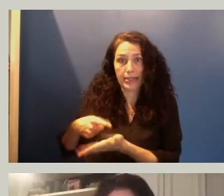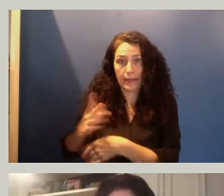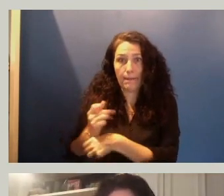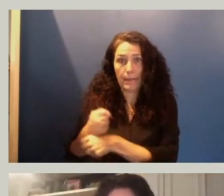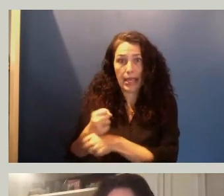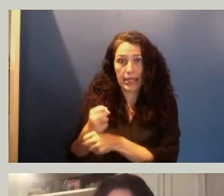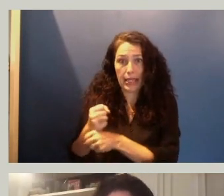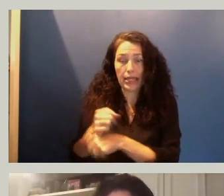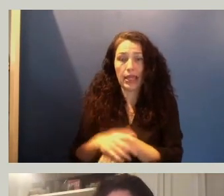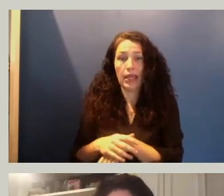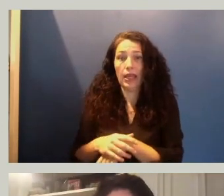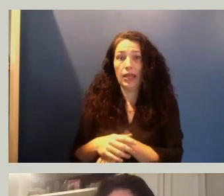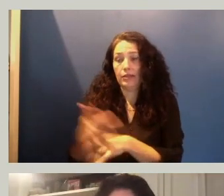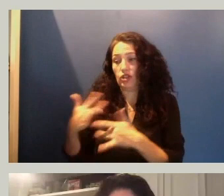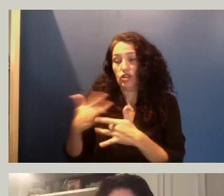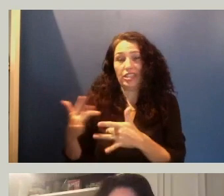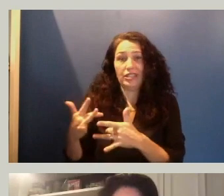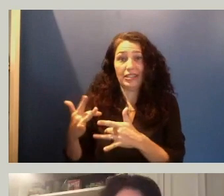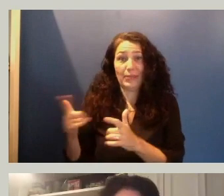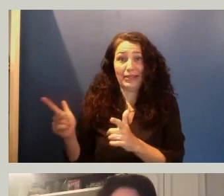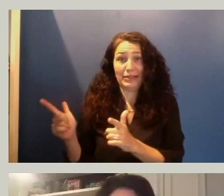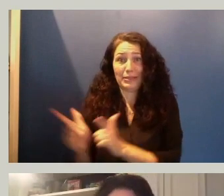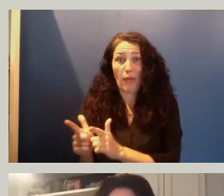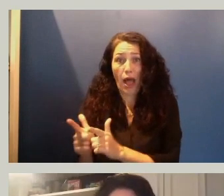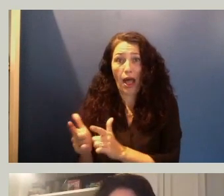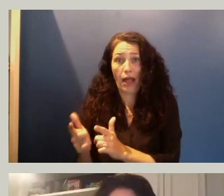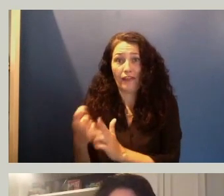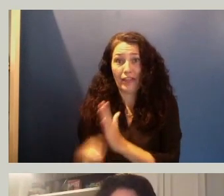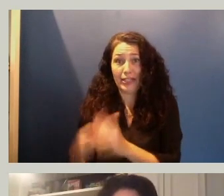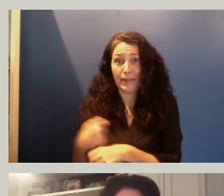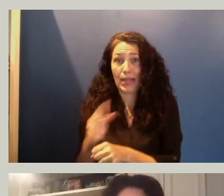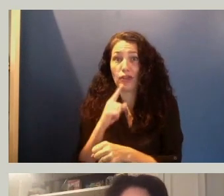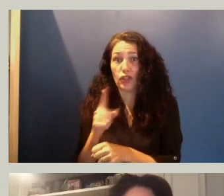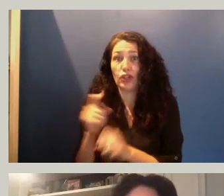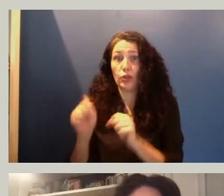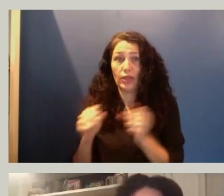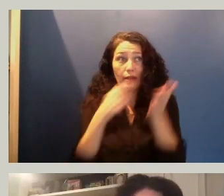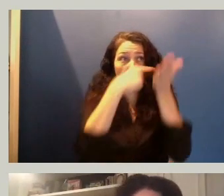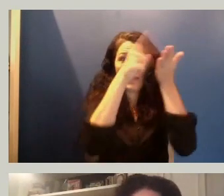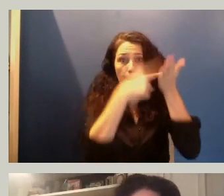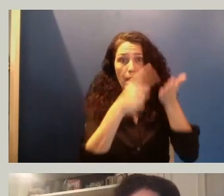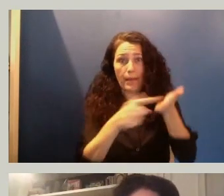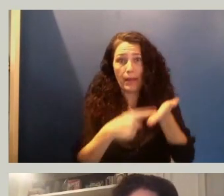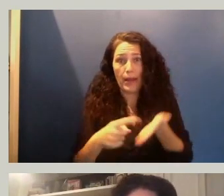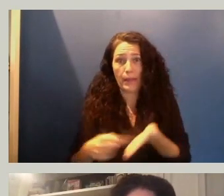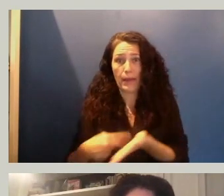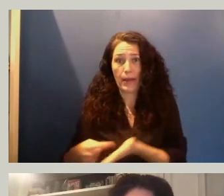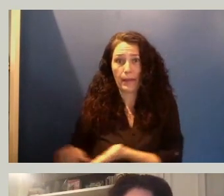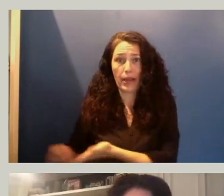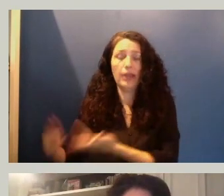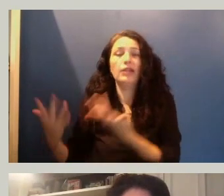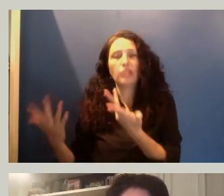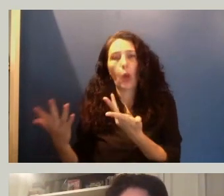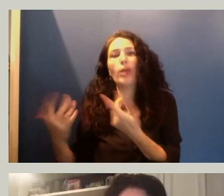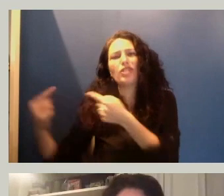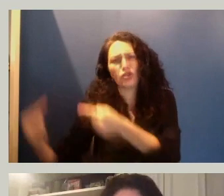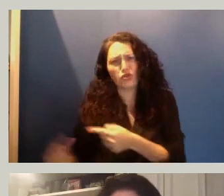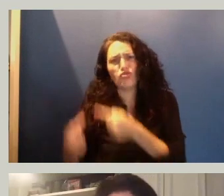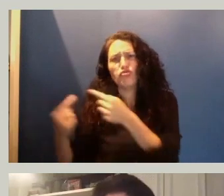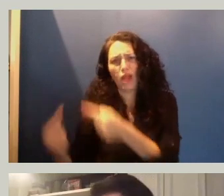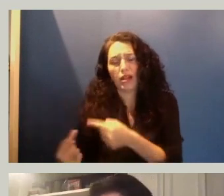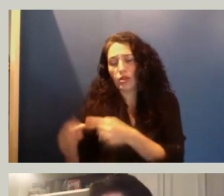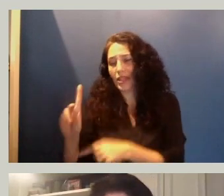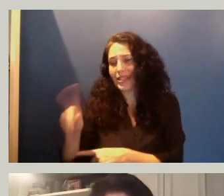of finishing the film and finishing your financing. So we get caught in a struggle there. And so one of the things the DPA guidelines aims to